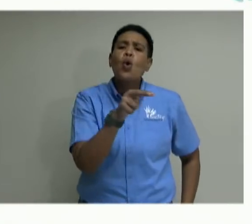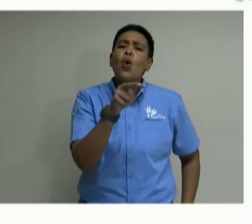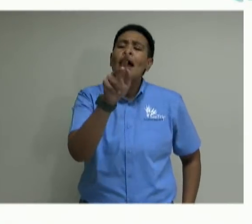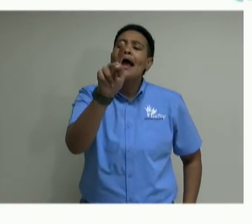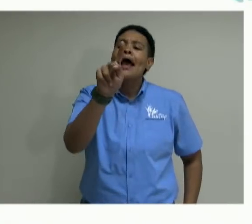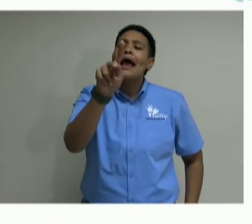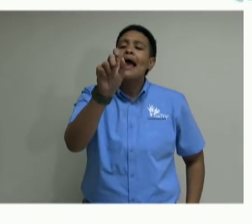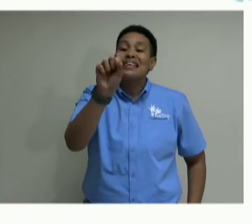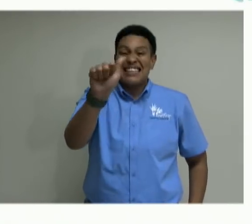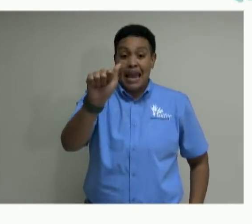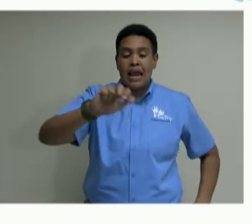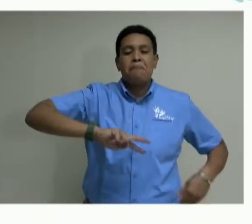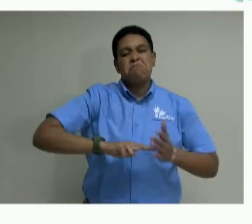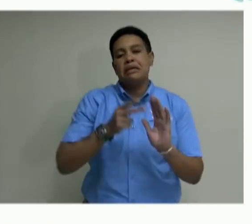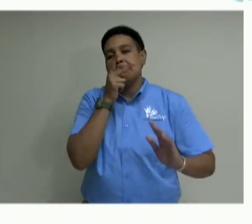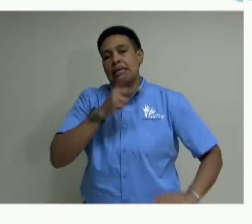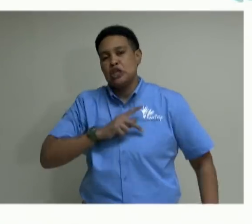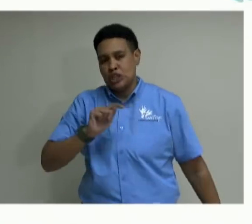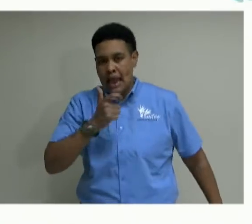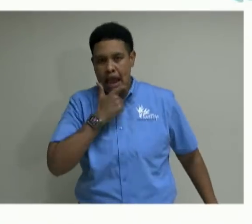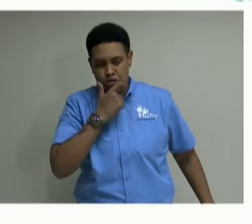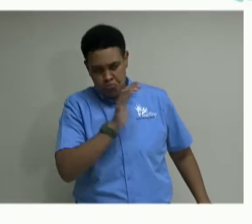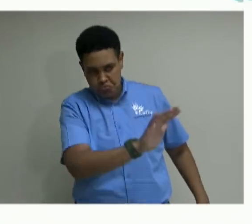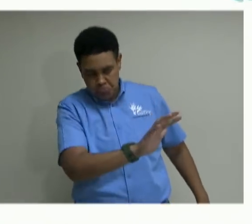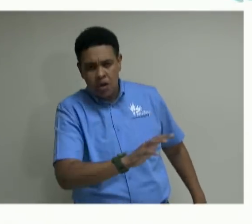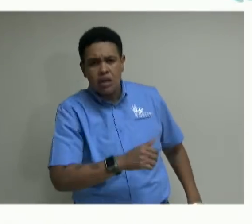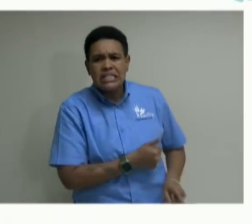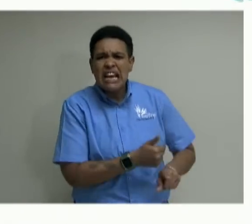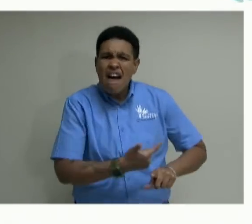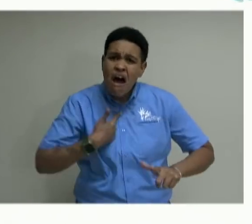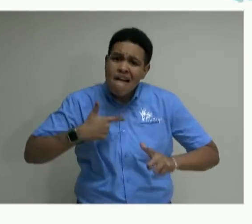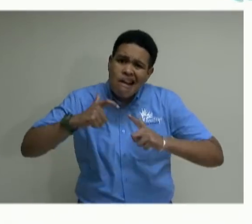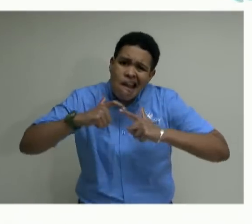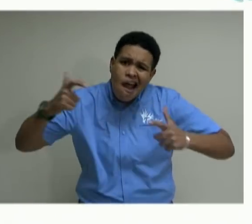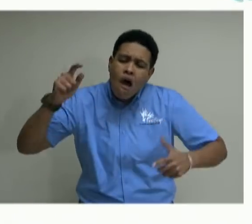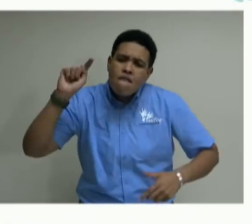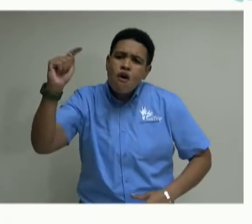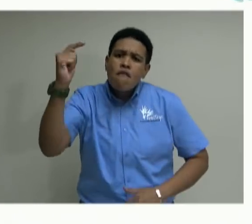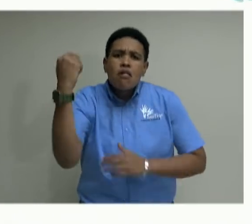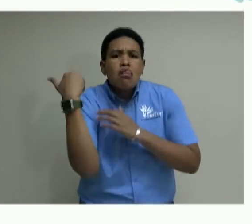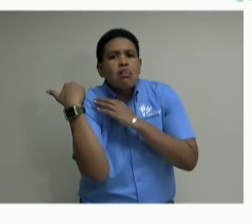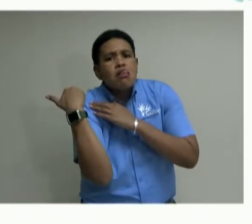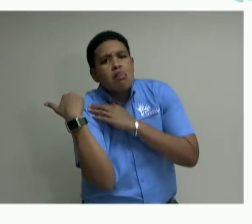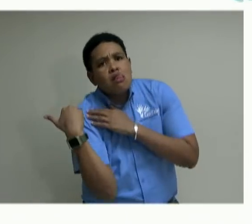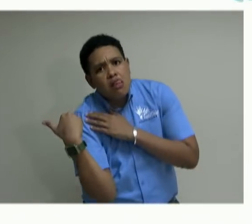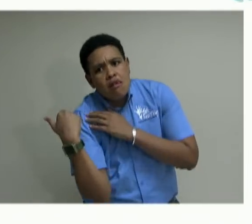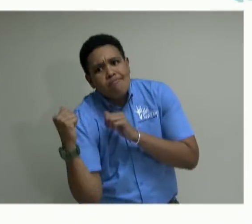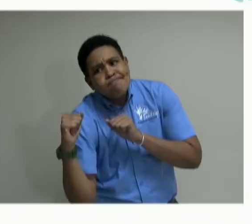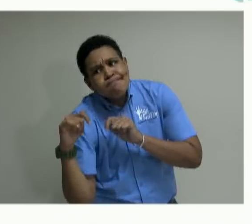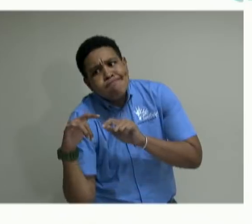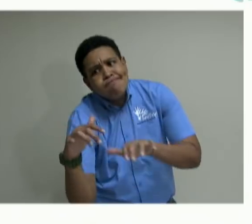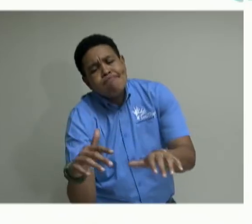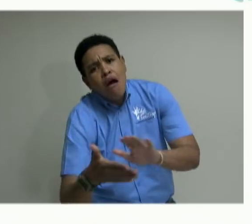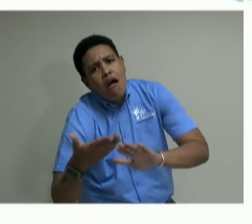KSA, we see that KSA has the largest burden of cases.